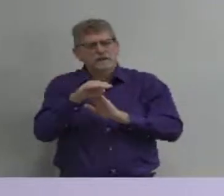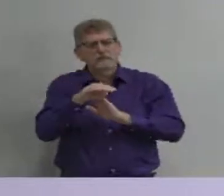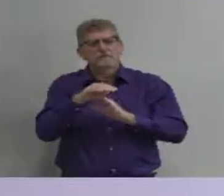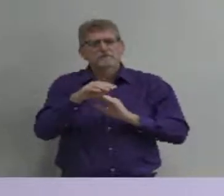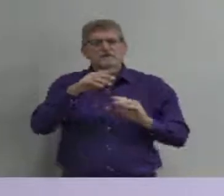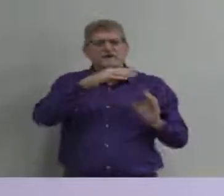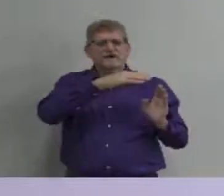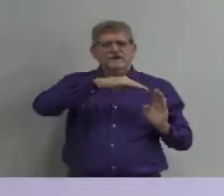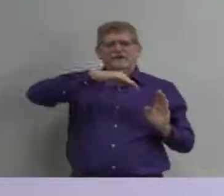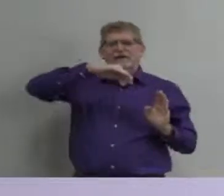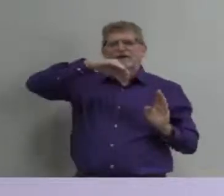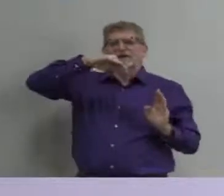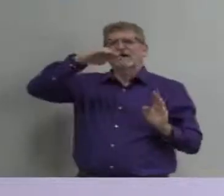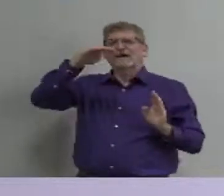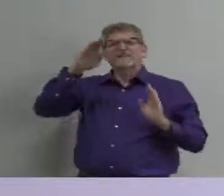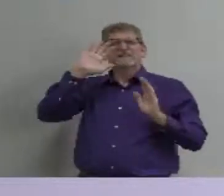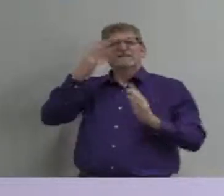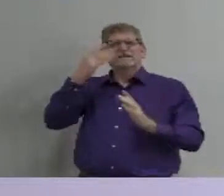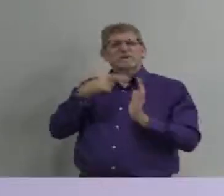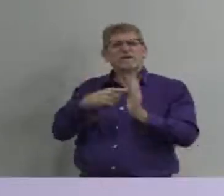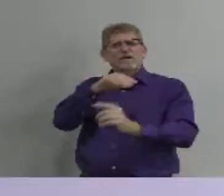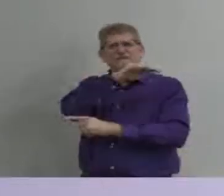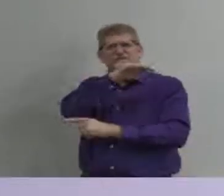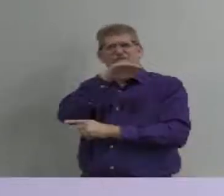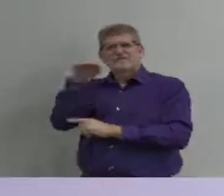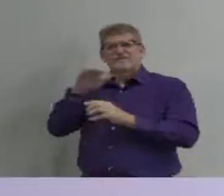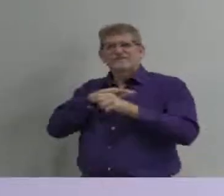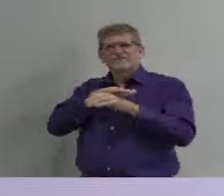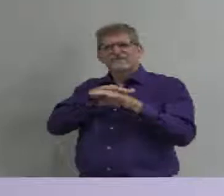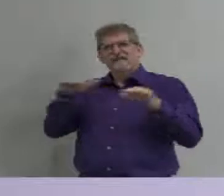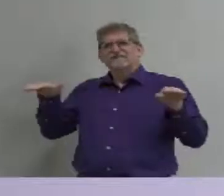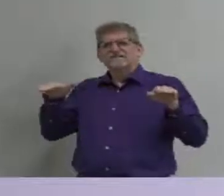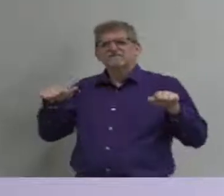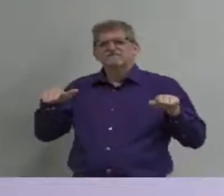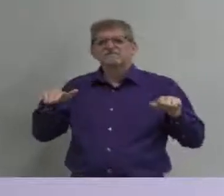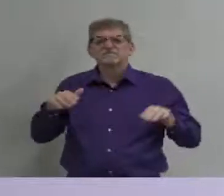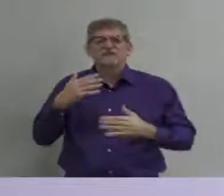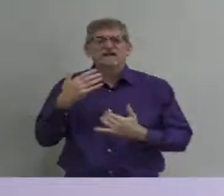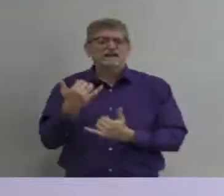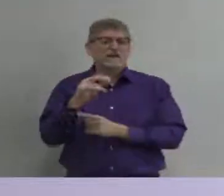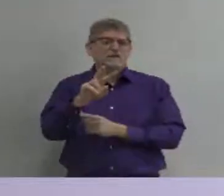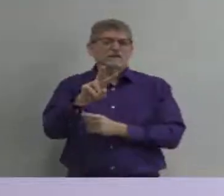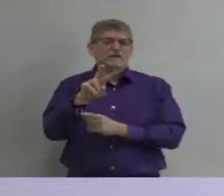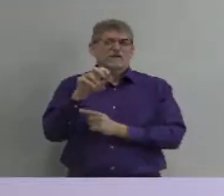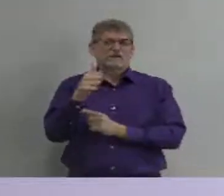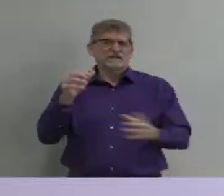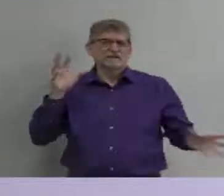out, leading to our current level of 210 deaths due to COVID-19.